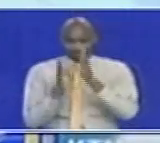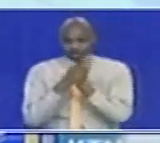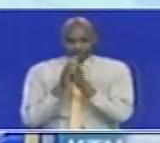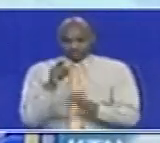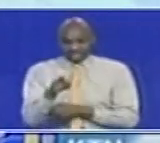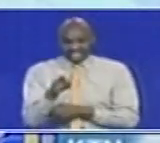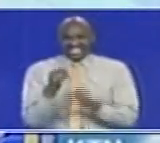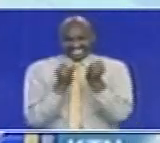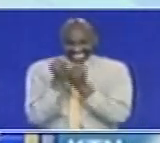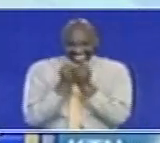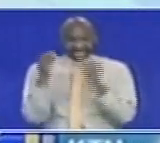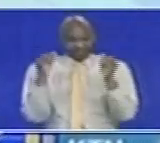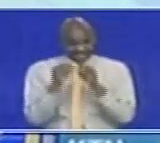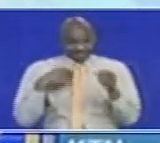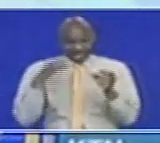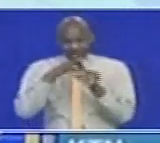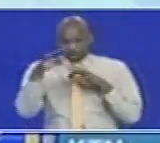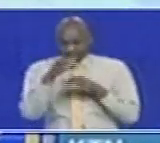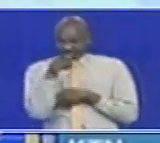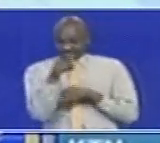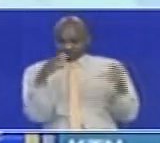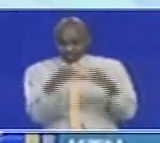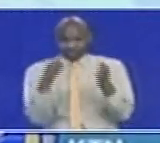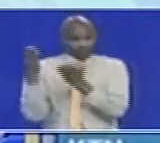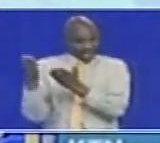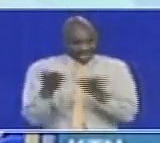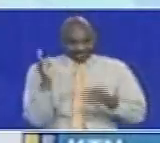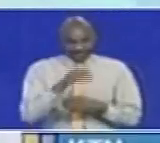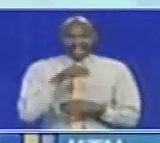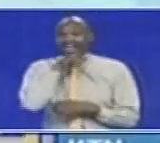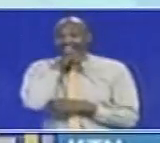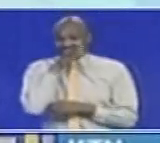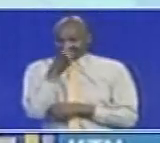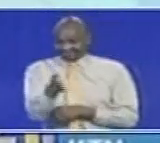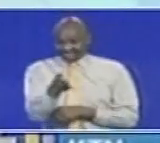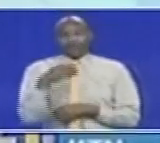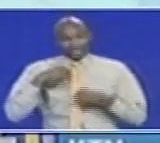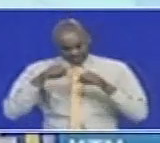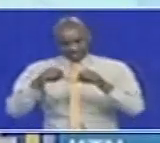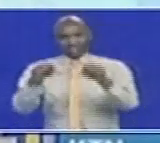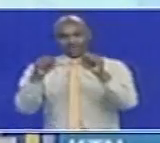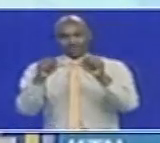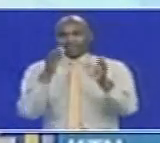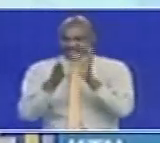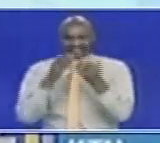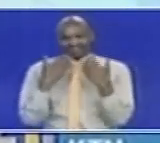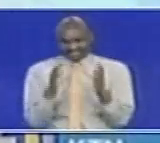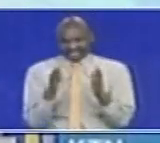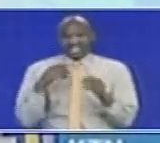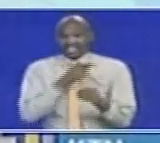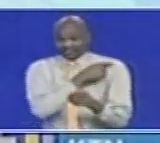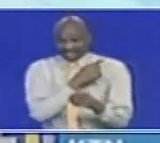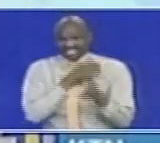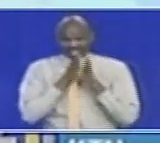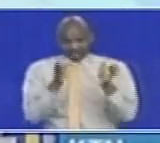The Saturday rally by the CORD Coalition to welcome back CORD leader Raila Odinga will go ahead as planned. Inspector General